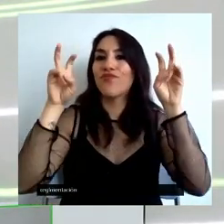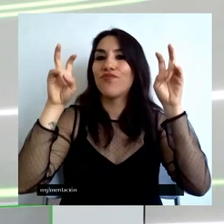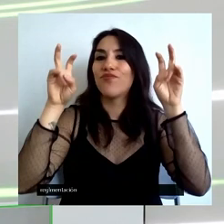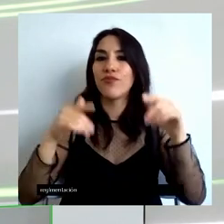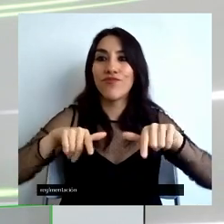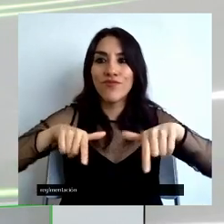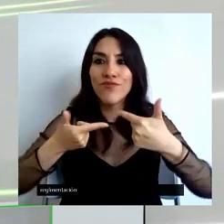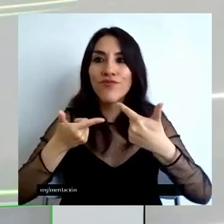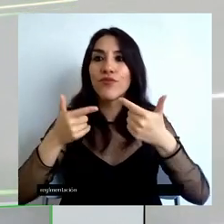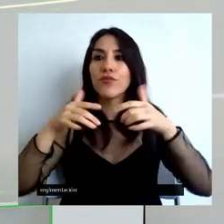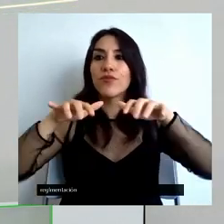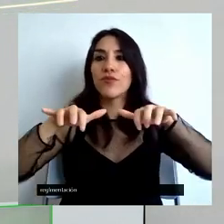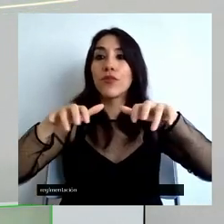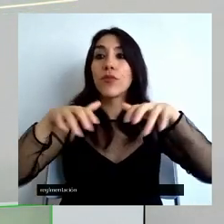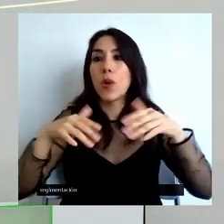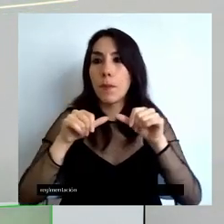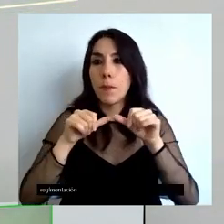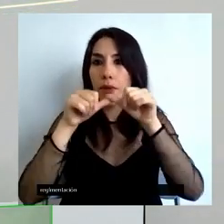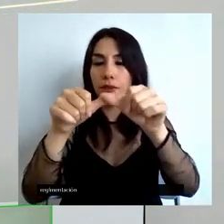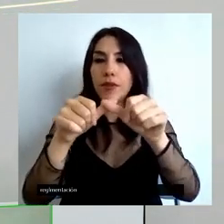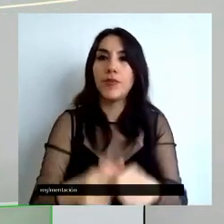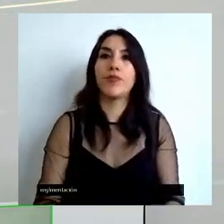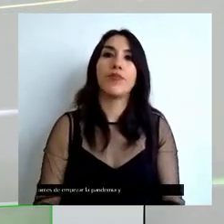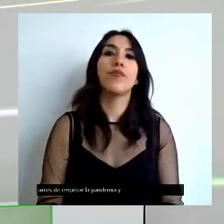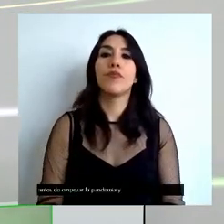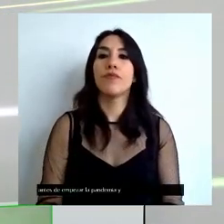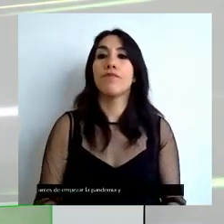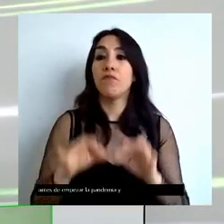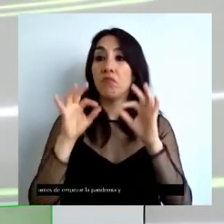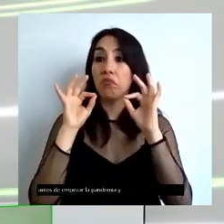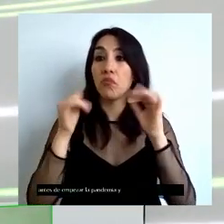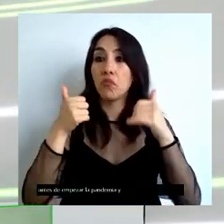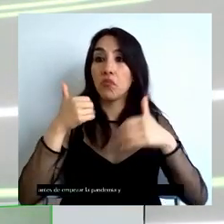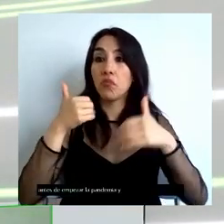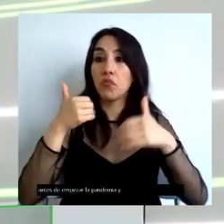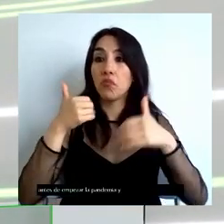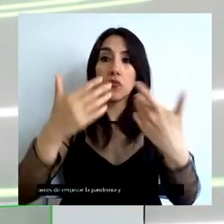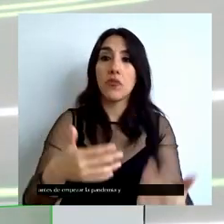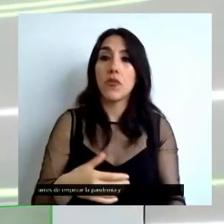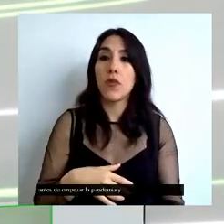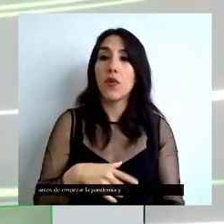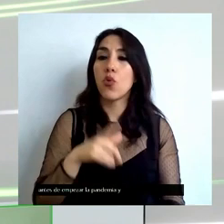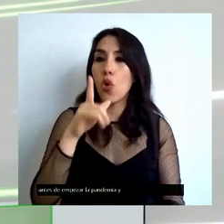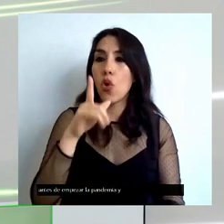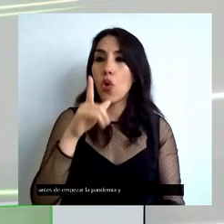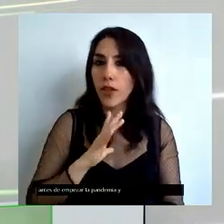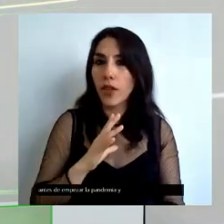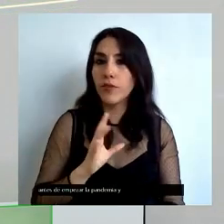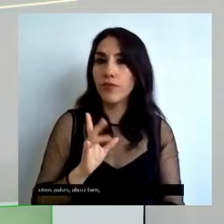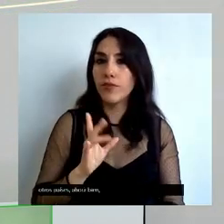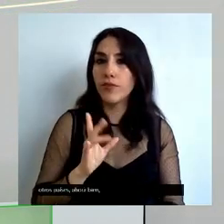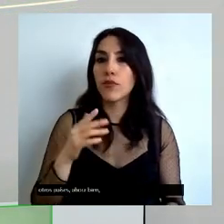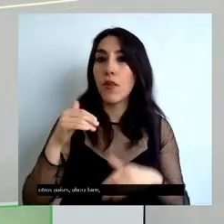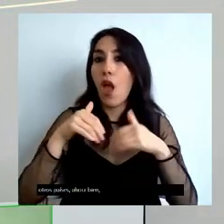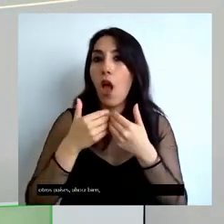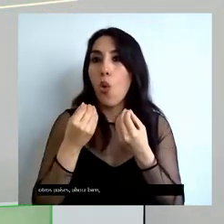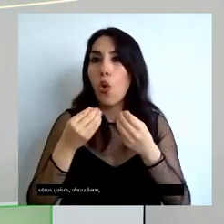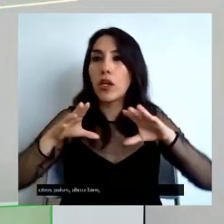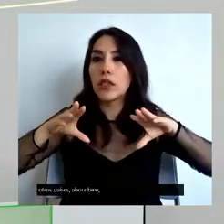the regulatory framework. We need to move forward even more in implementation. There are